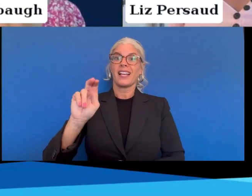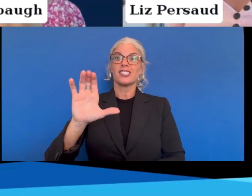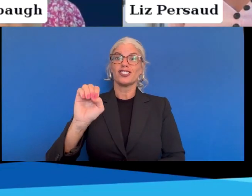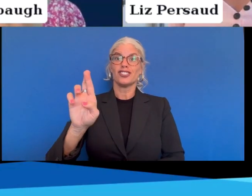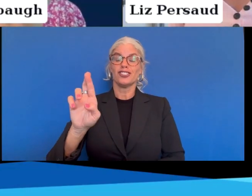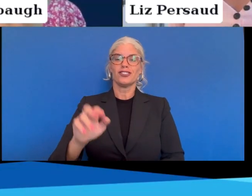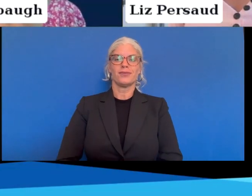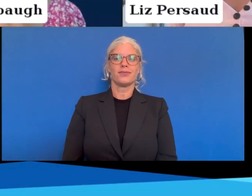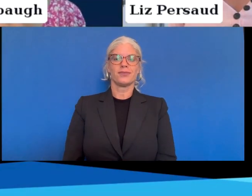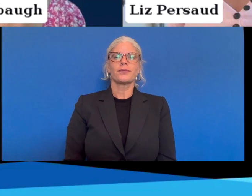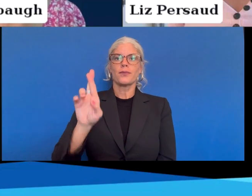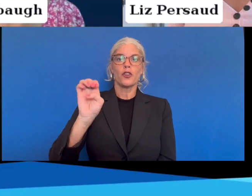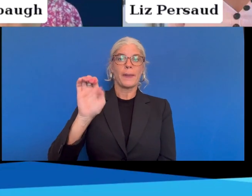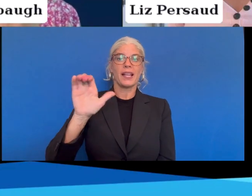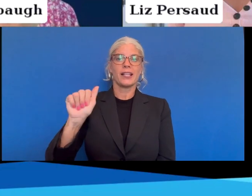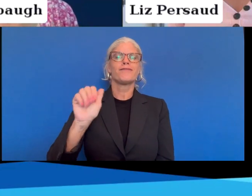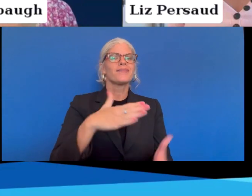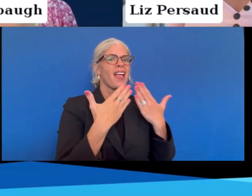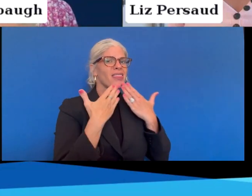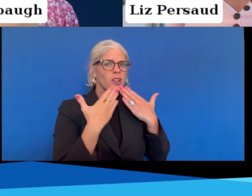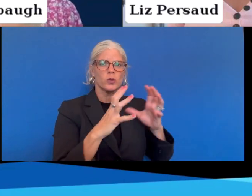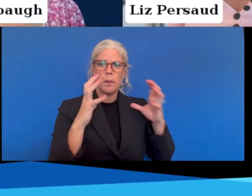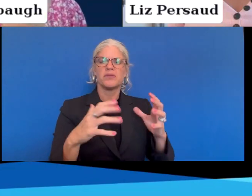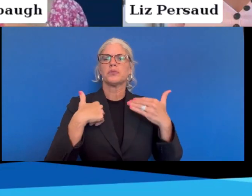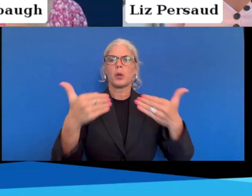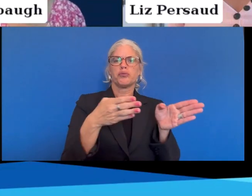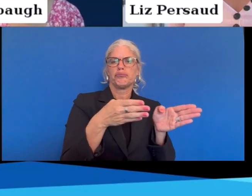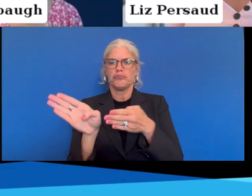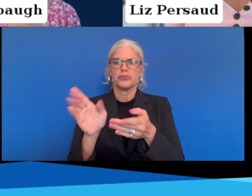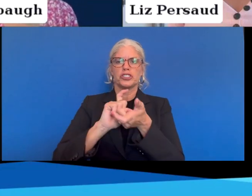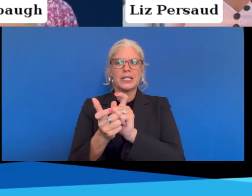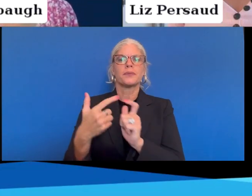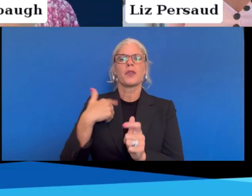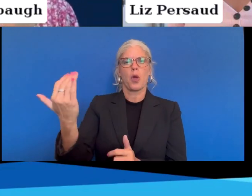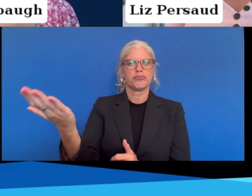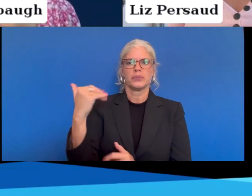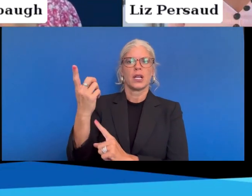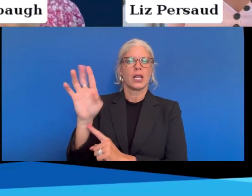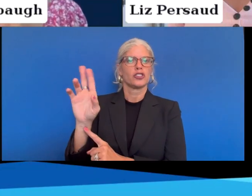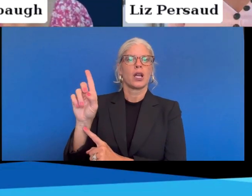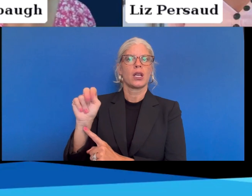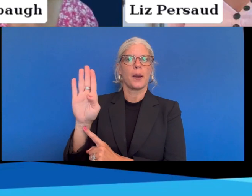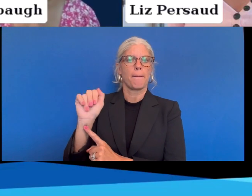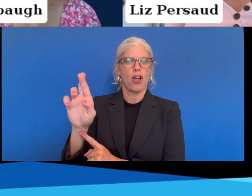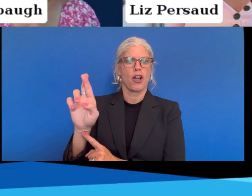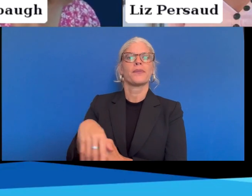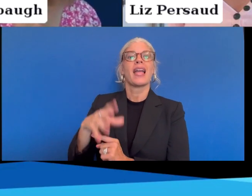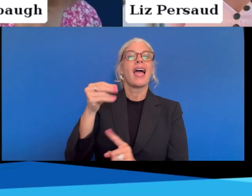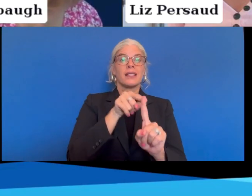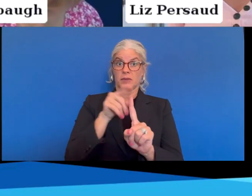cancer. Well, thank you so much. I'm going to shift gears here and bring in Dr.